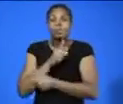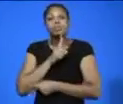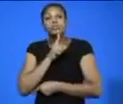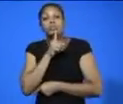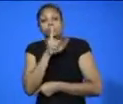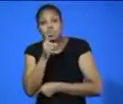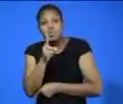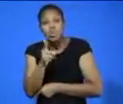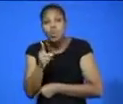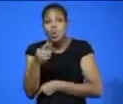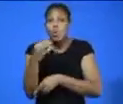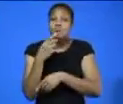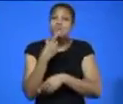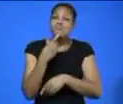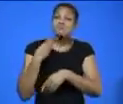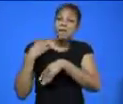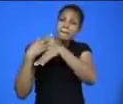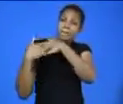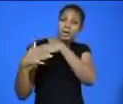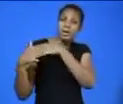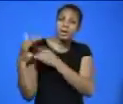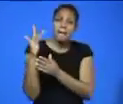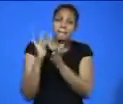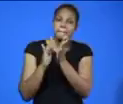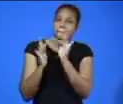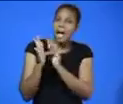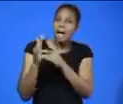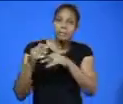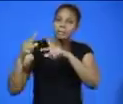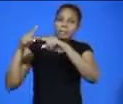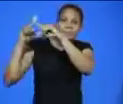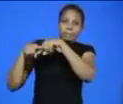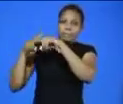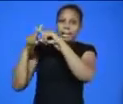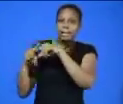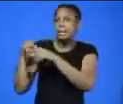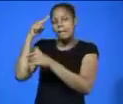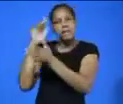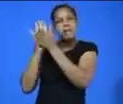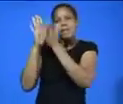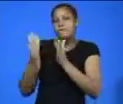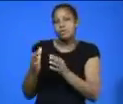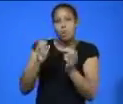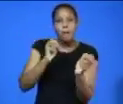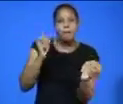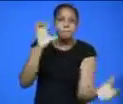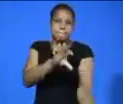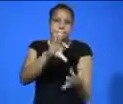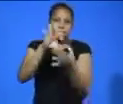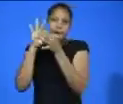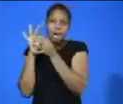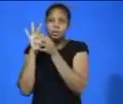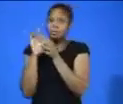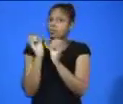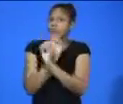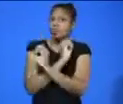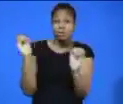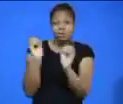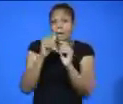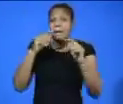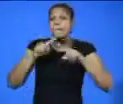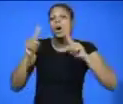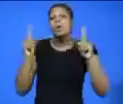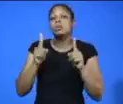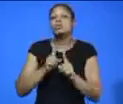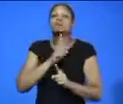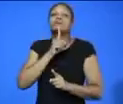true red-blooded Bible-based believers to come back to nothing else but the plain verse, said the